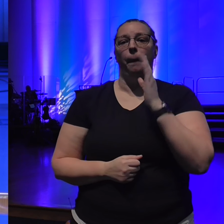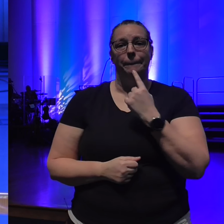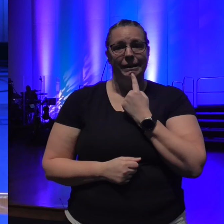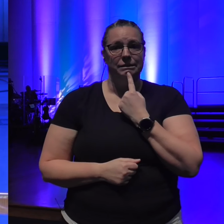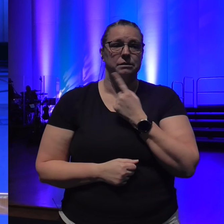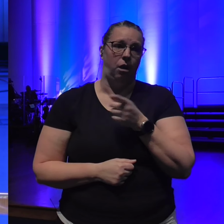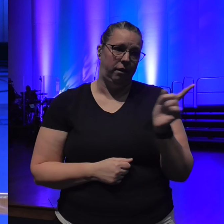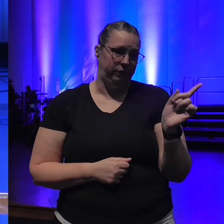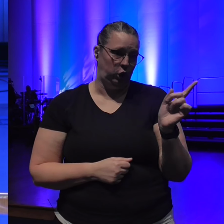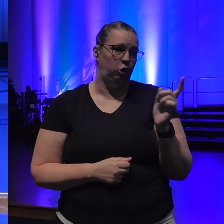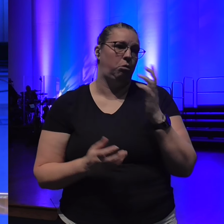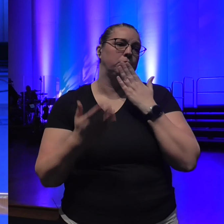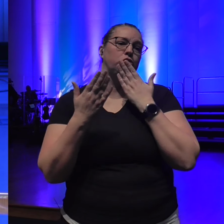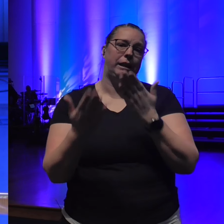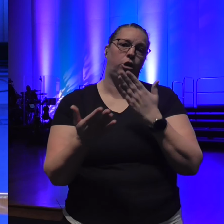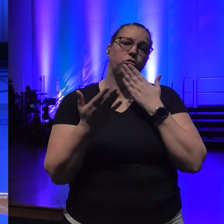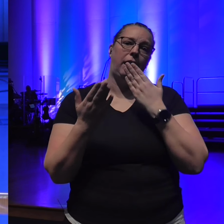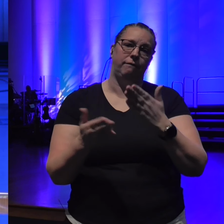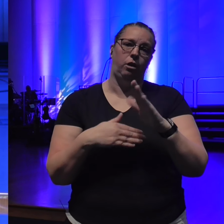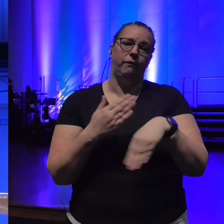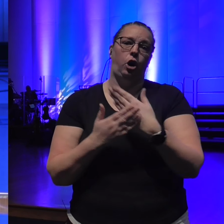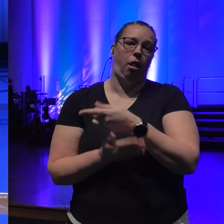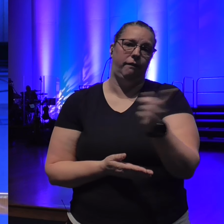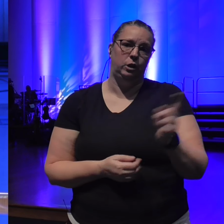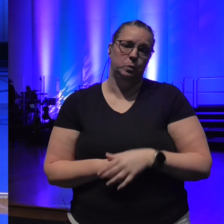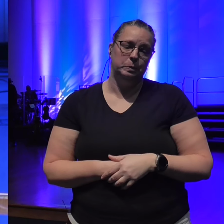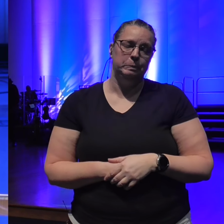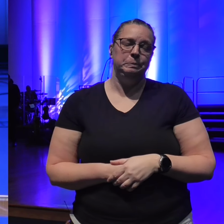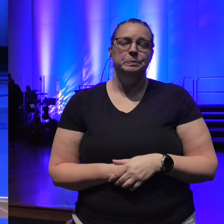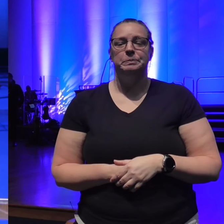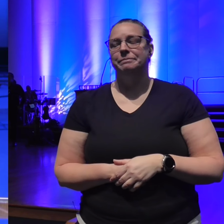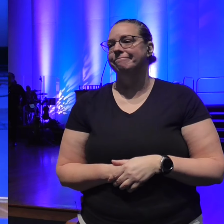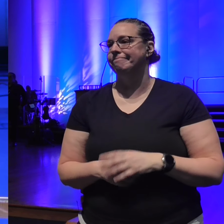you all, and I'm so grateful to all of you.